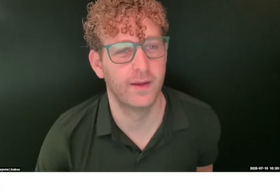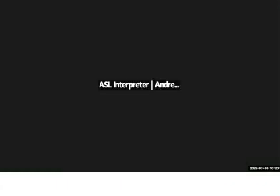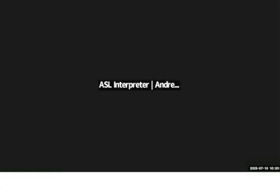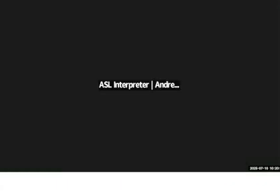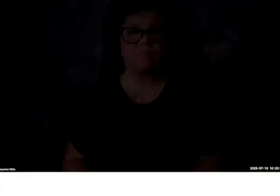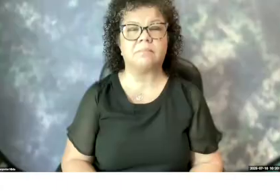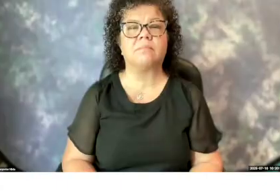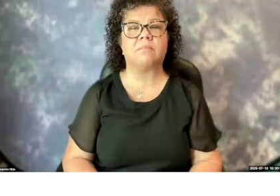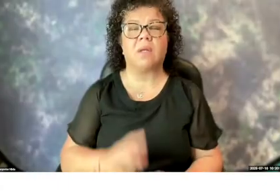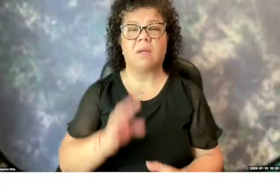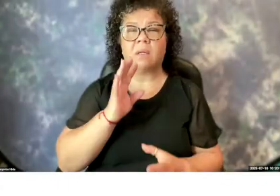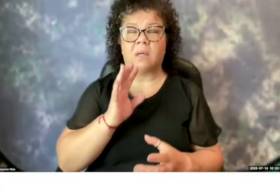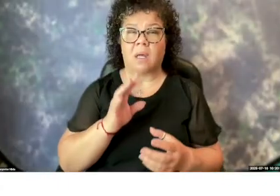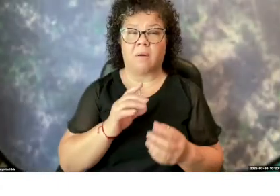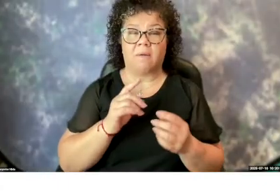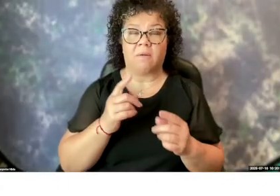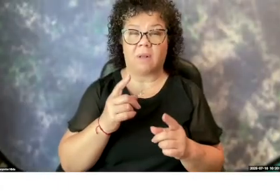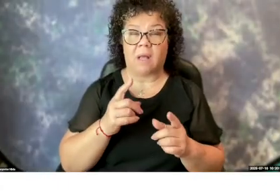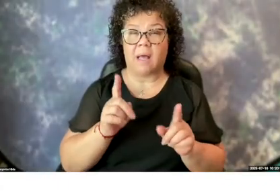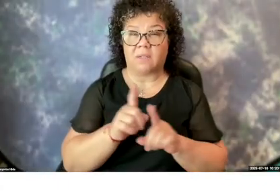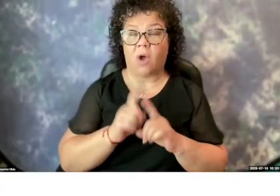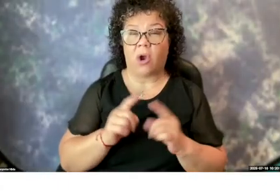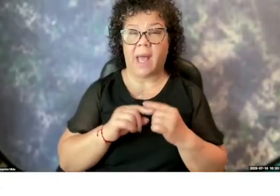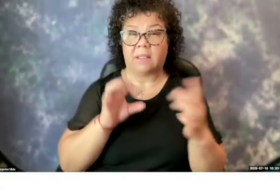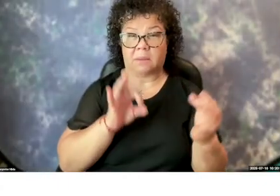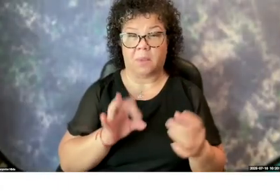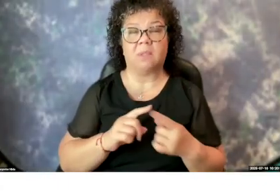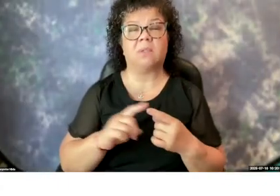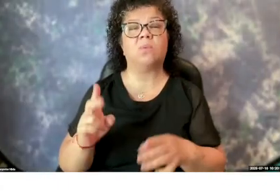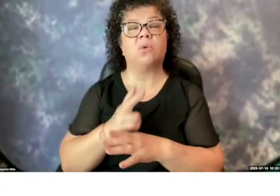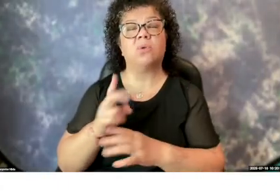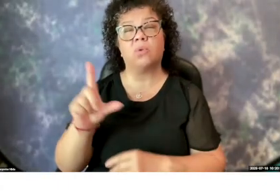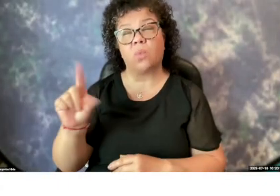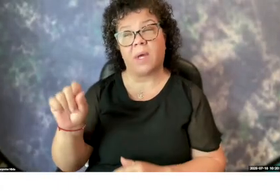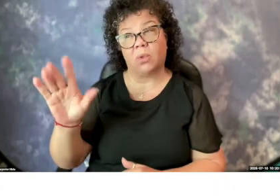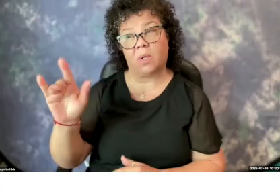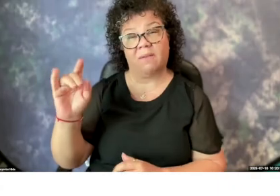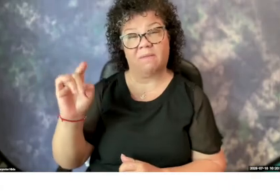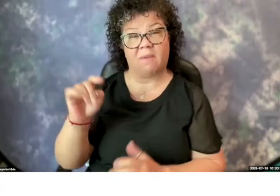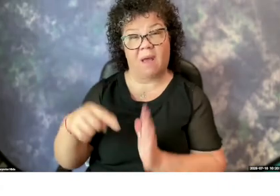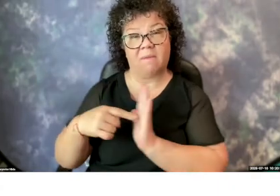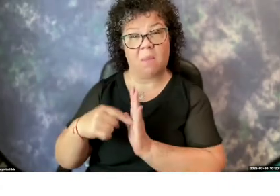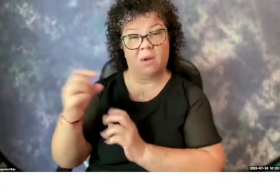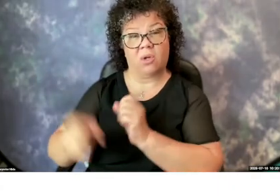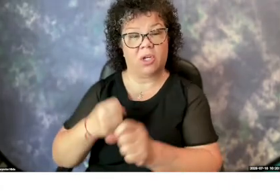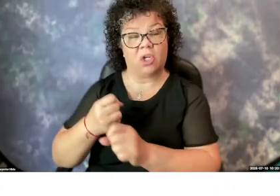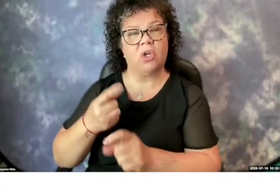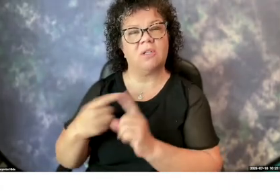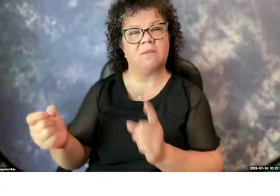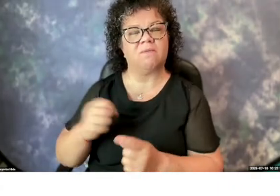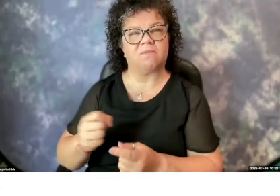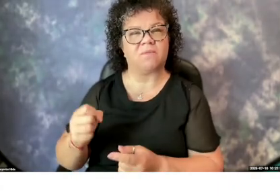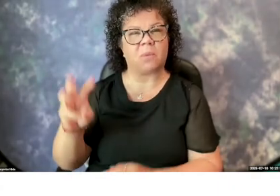As far as inputs to this analysis, we're using the 2025 model year from fueleconomy.gov for our new